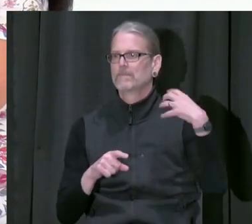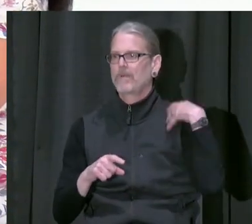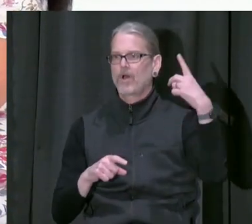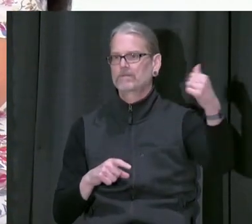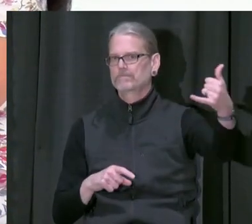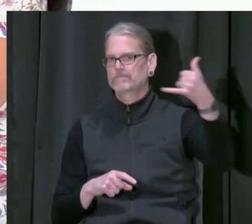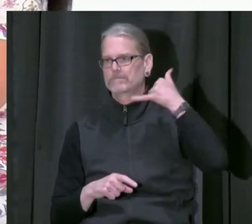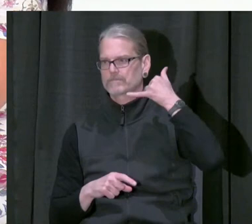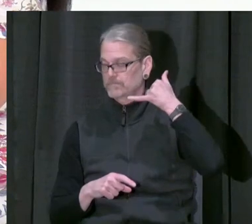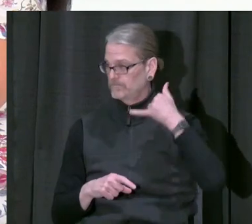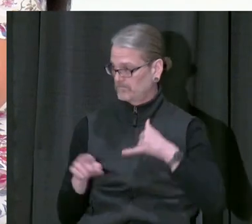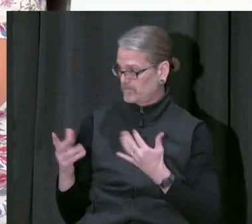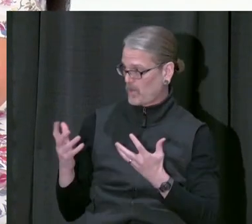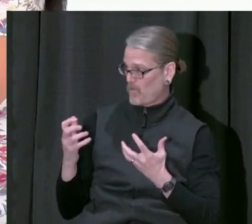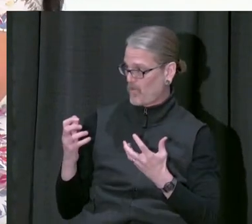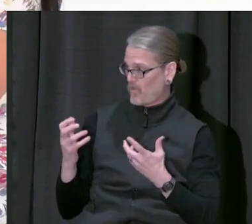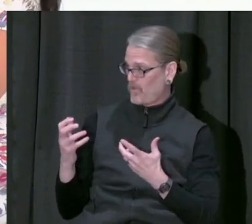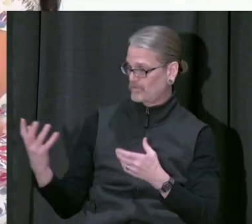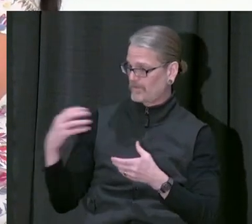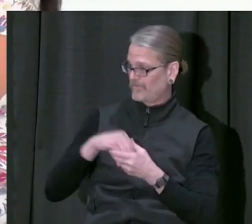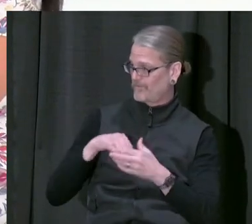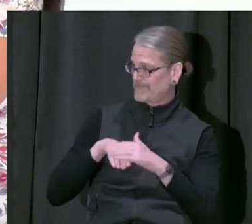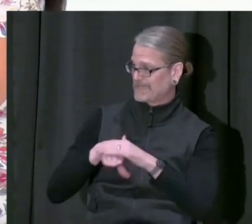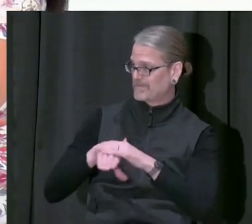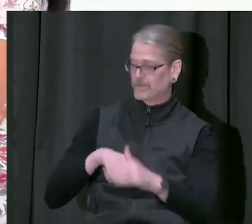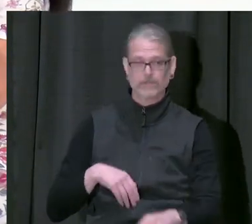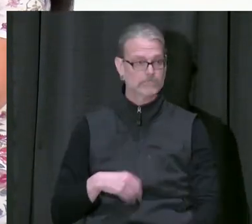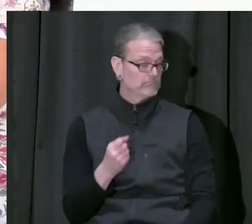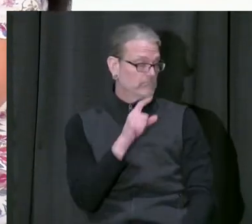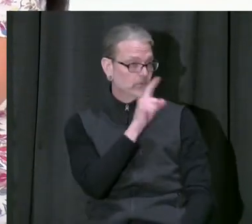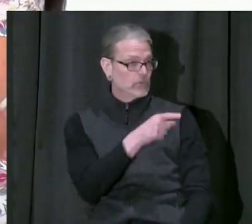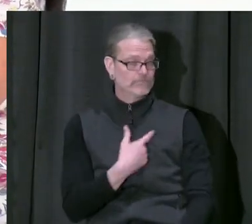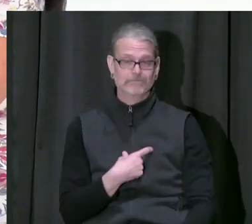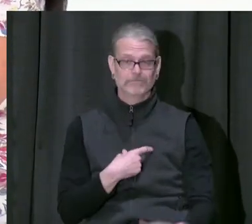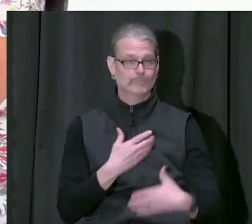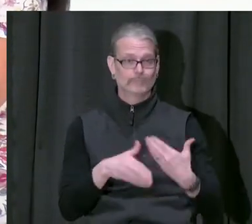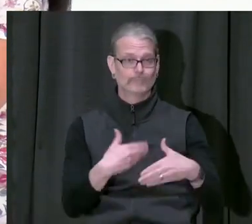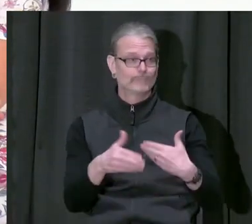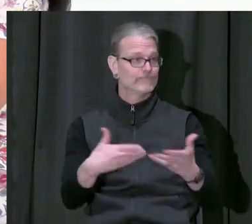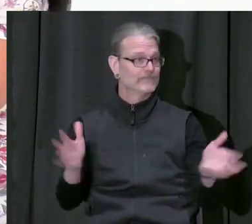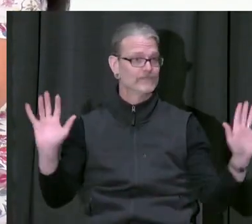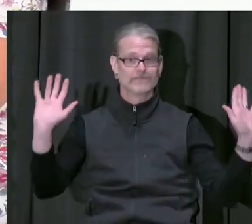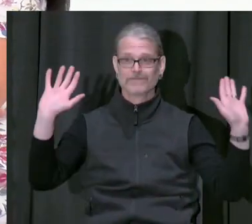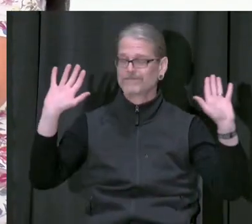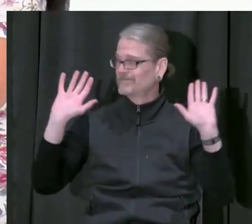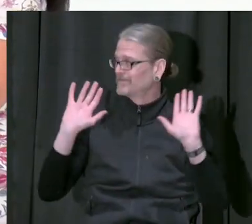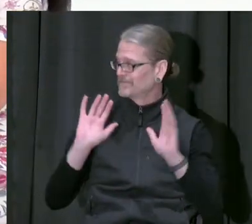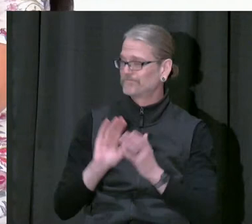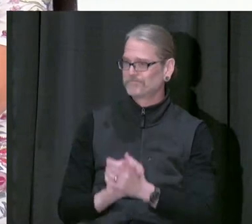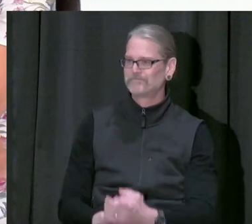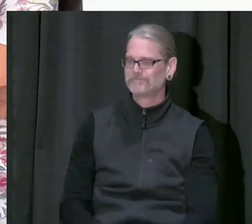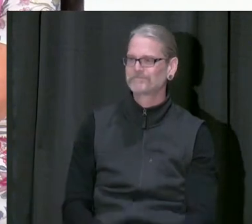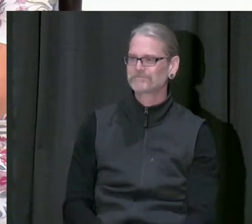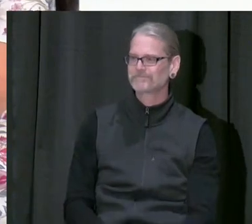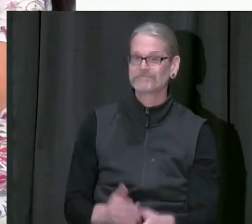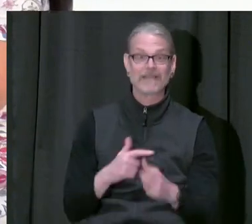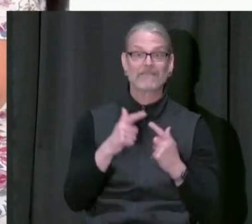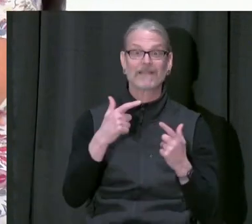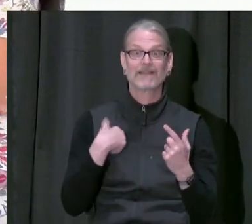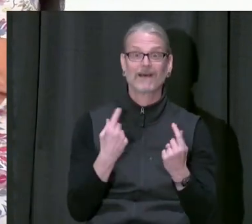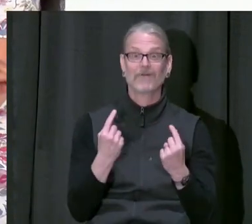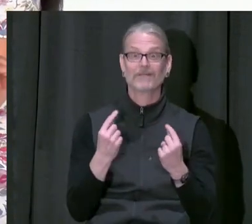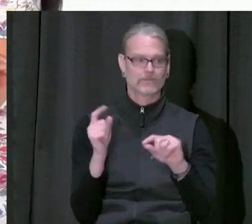said, do you want to do accessibility? I said, sure. And the conversation was over, and I put phone down, and I Googled